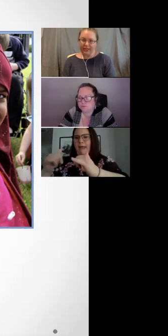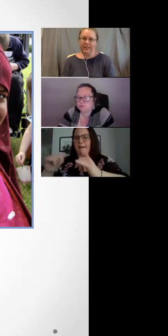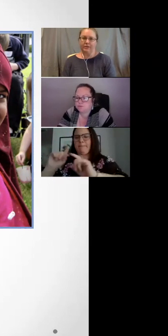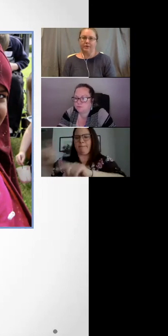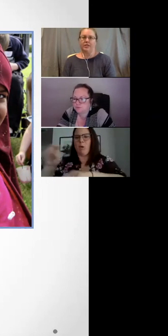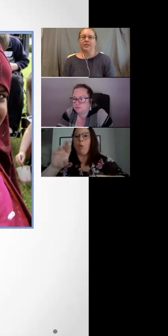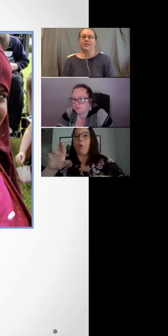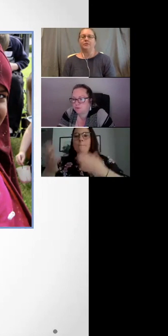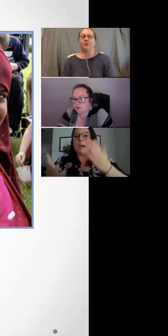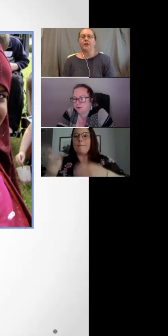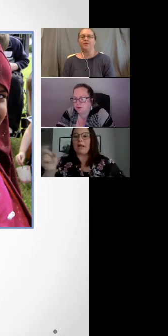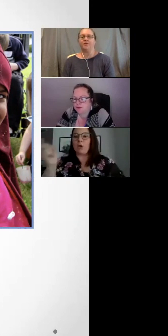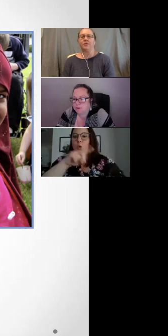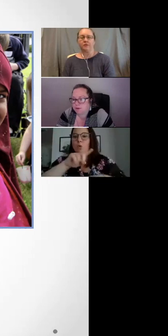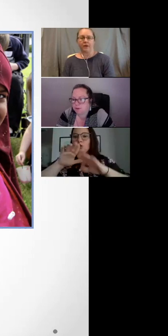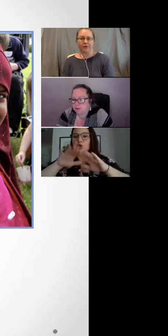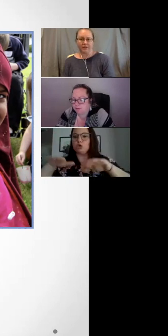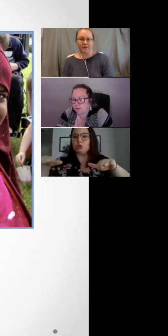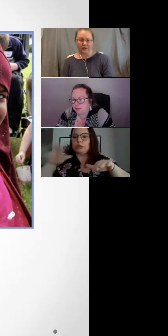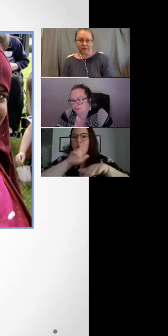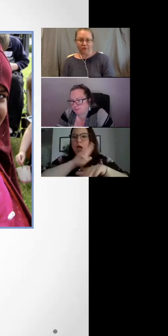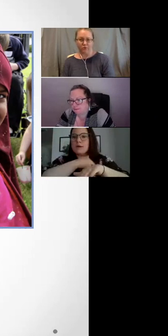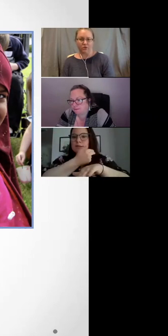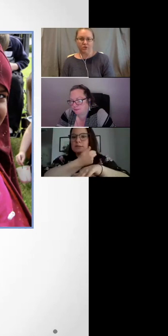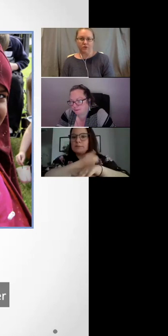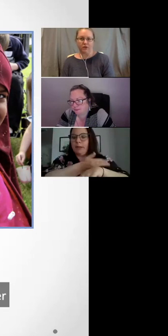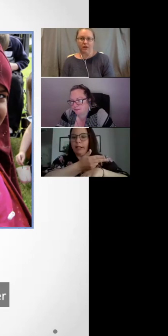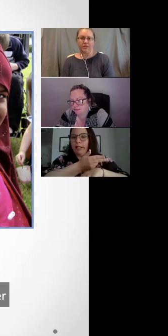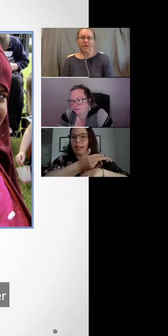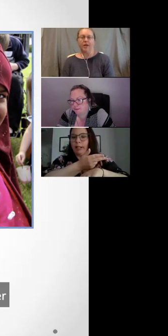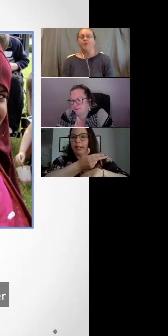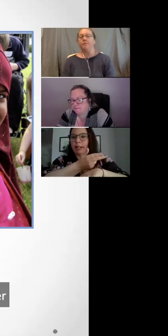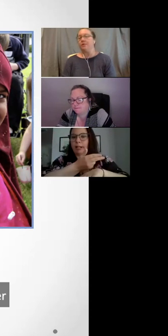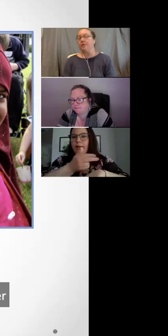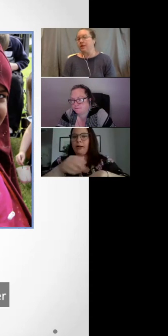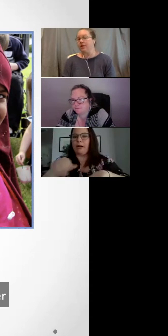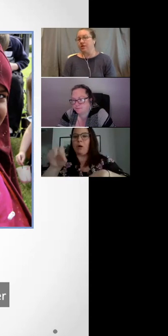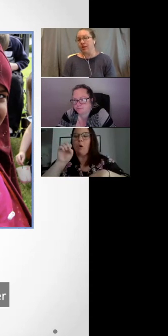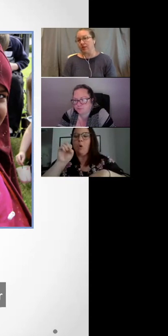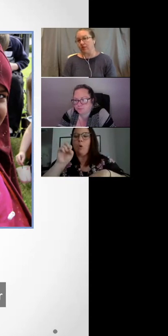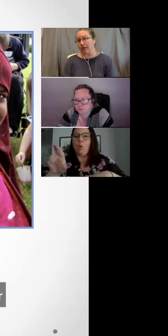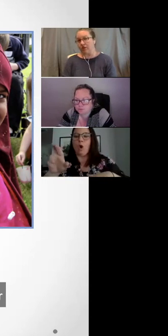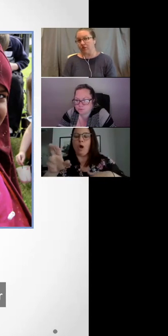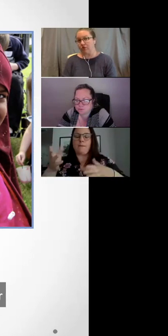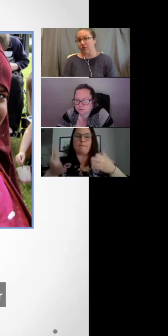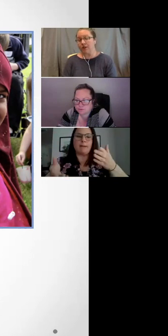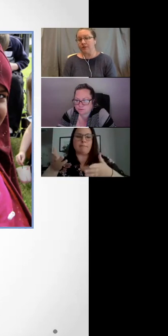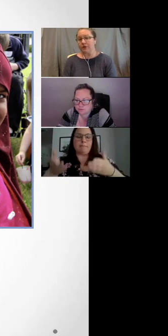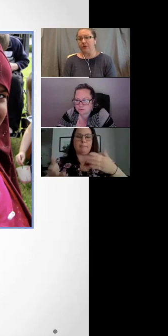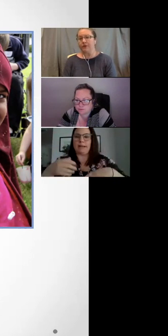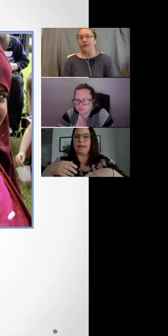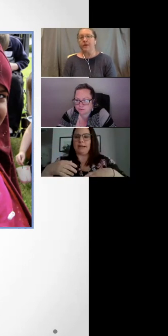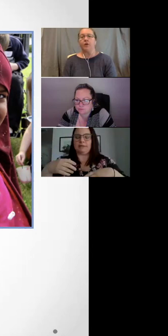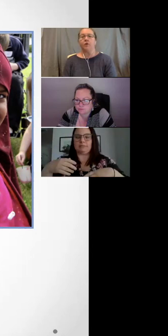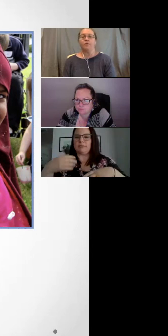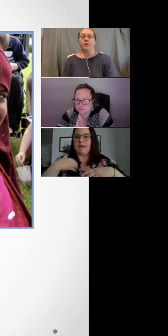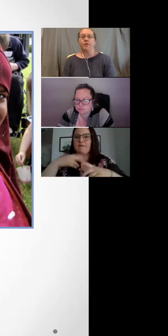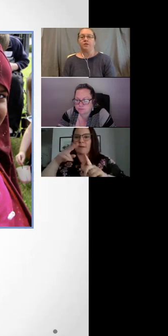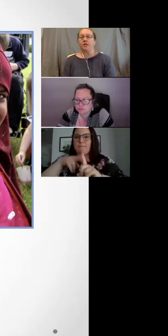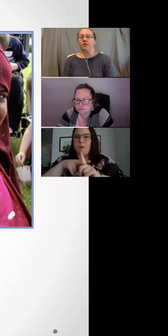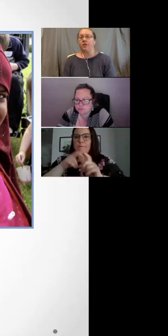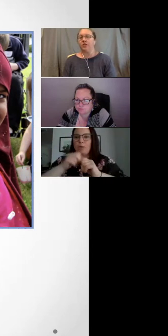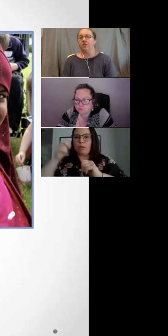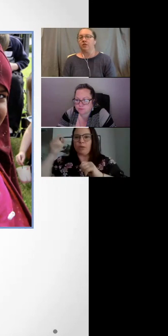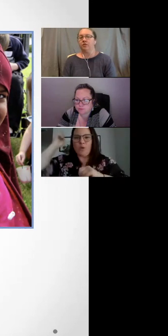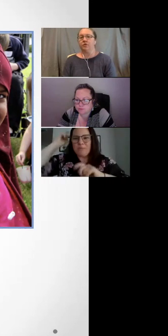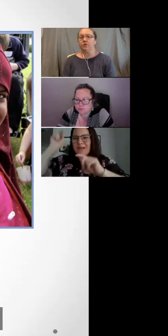like DYT summer camps, and the family is down here in order to do that. Maybe they need to take their child to Children's Hospital, or maybe they're